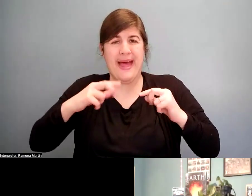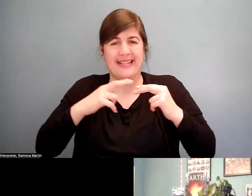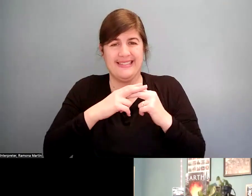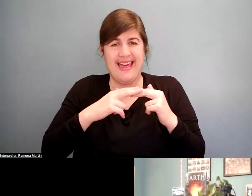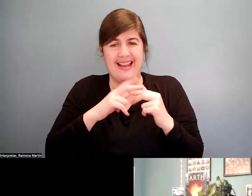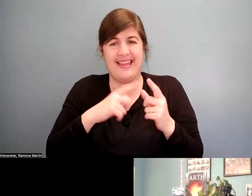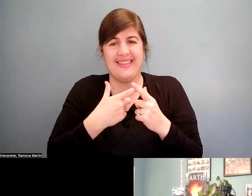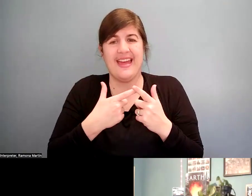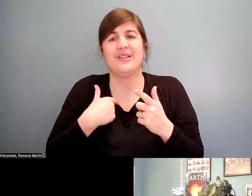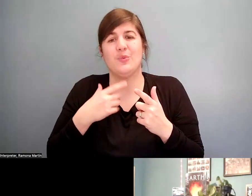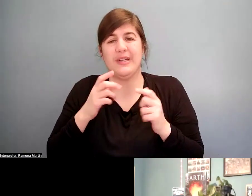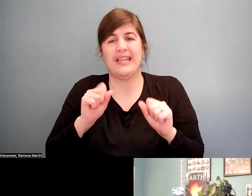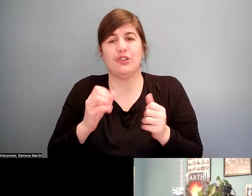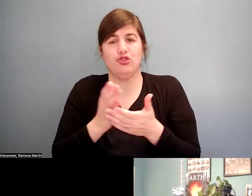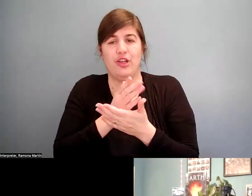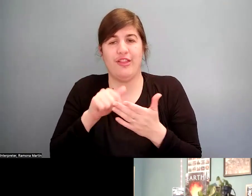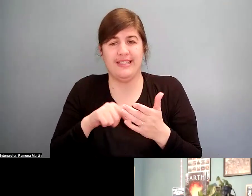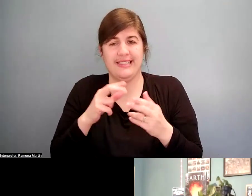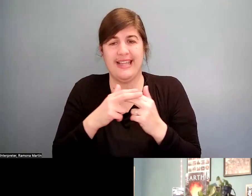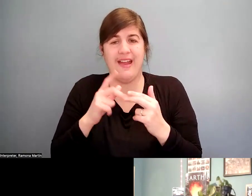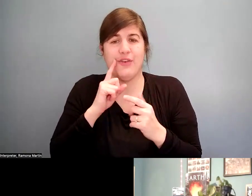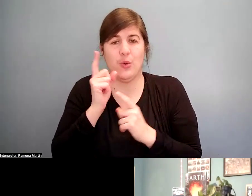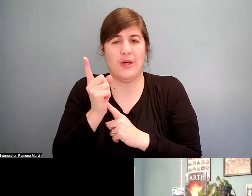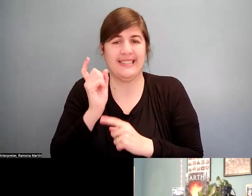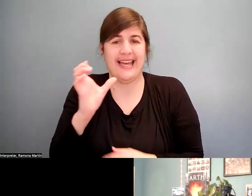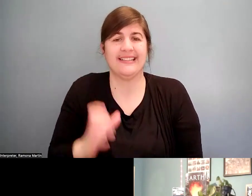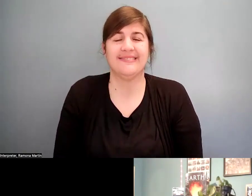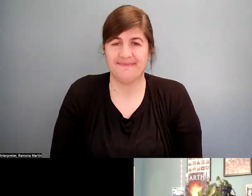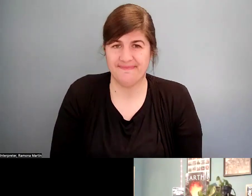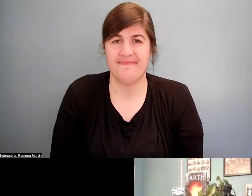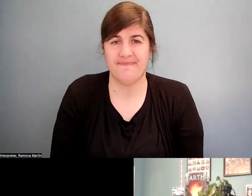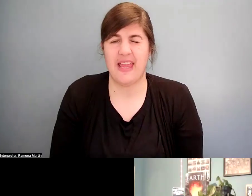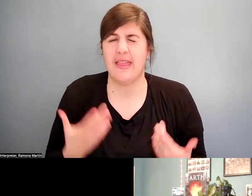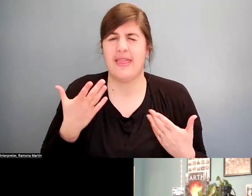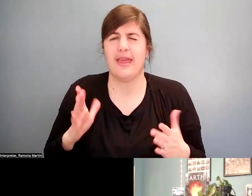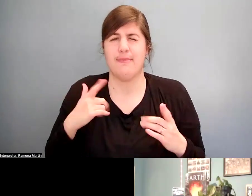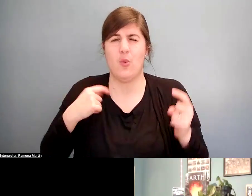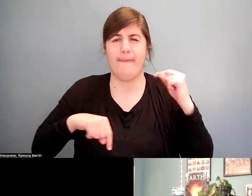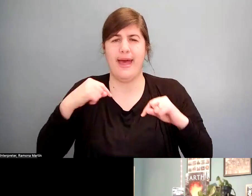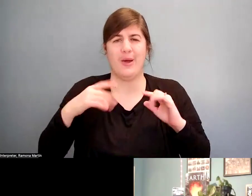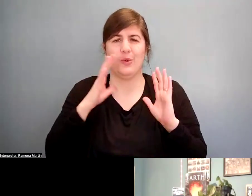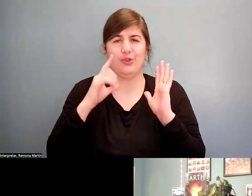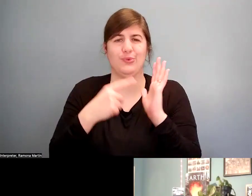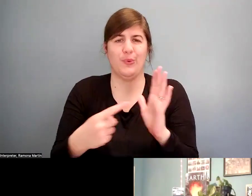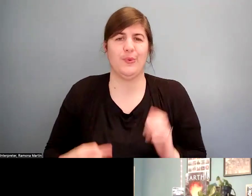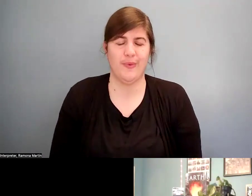then if we can share this slide just for a second. Sure. Let me go back to it.